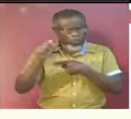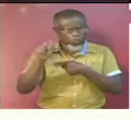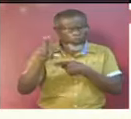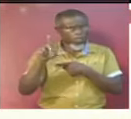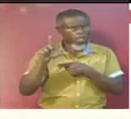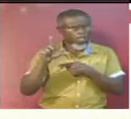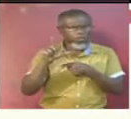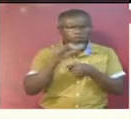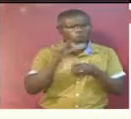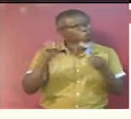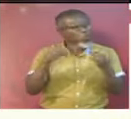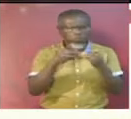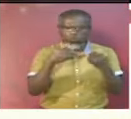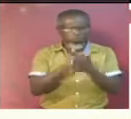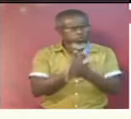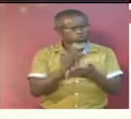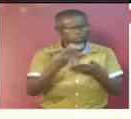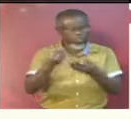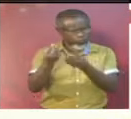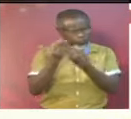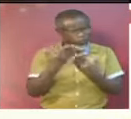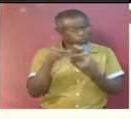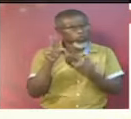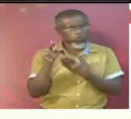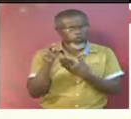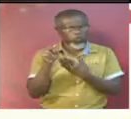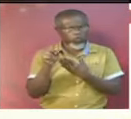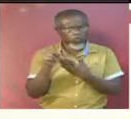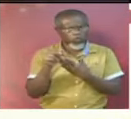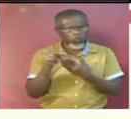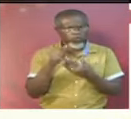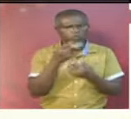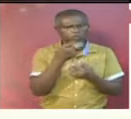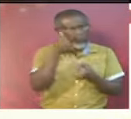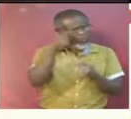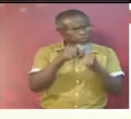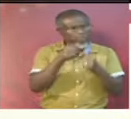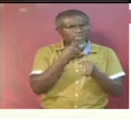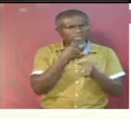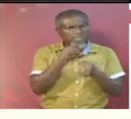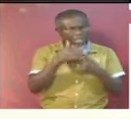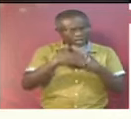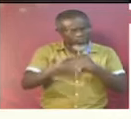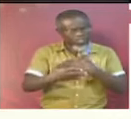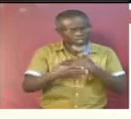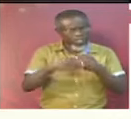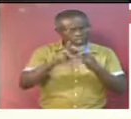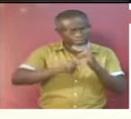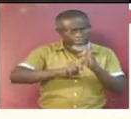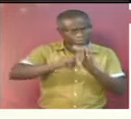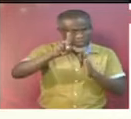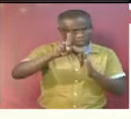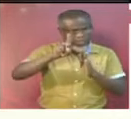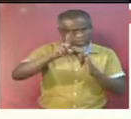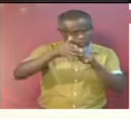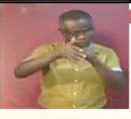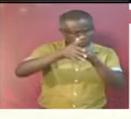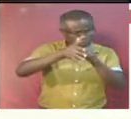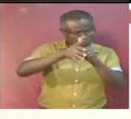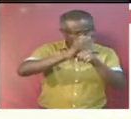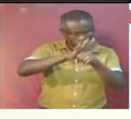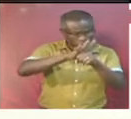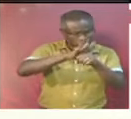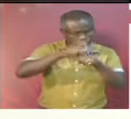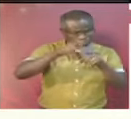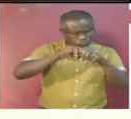Dr. Paul made was that after the peak of an epidemic in a population, the